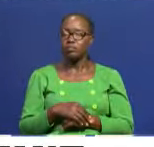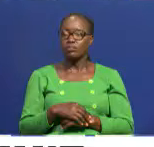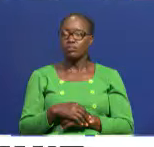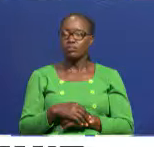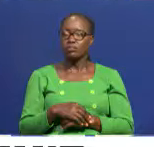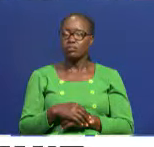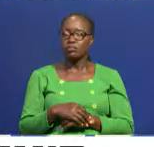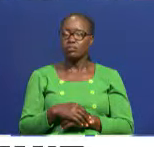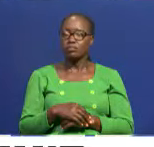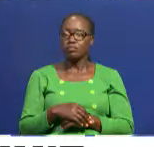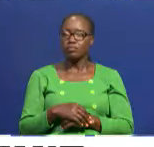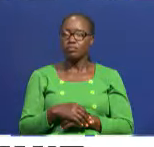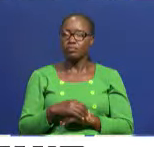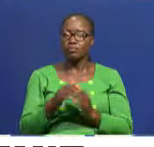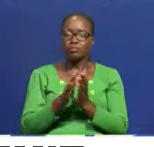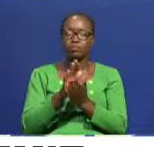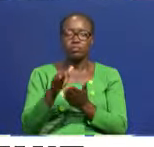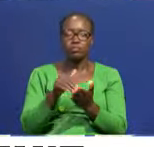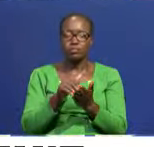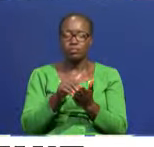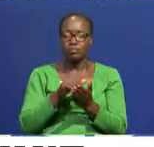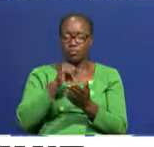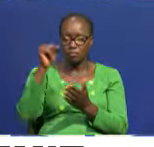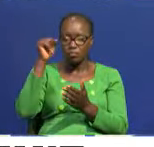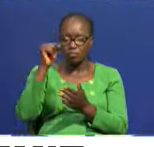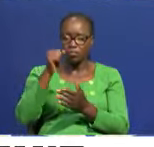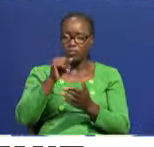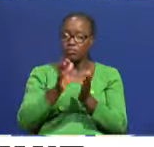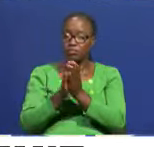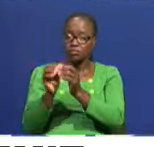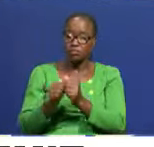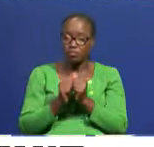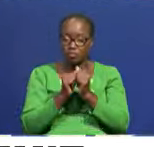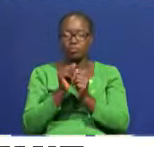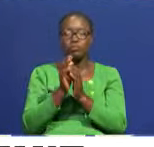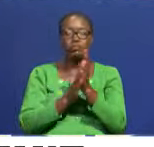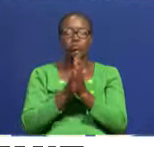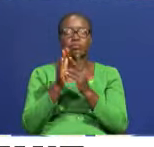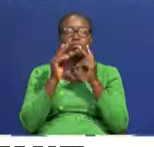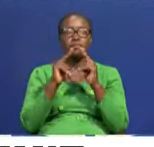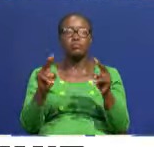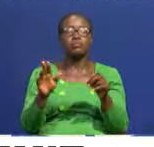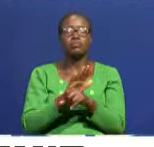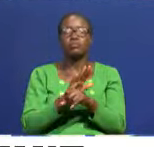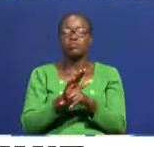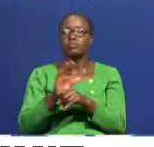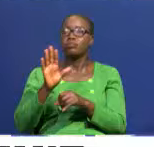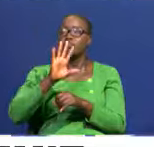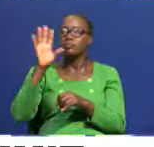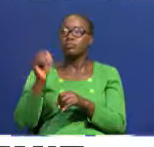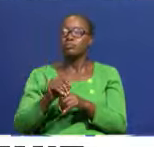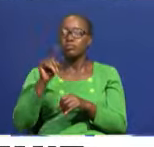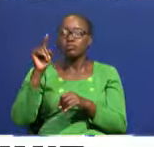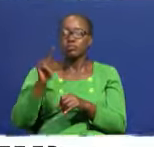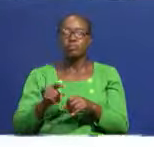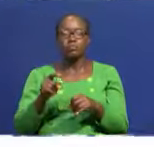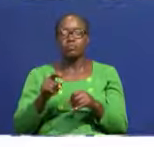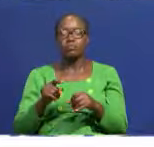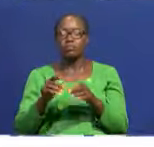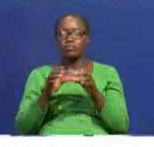and central to our collective aspirations for a peaceful continent, we must foster